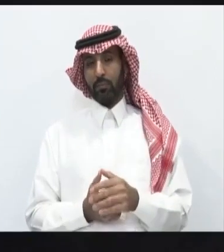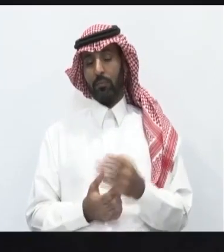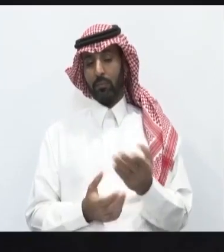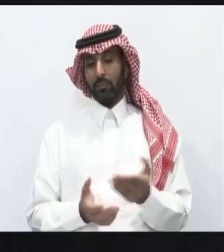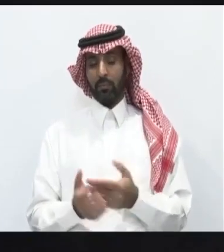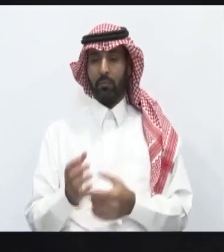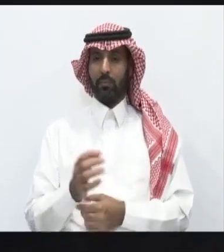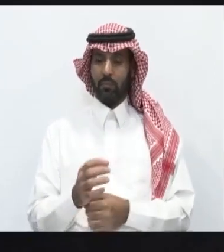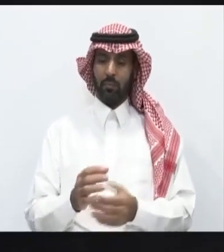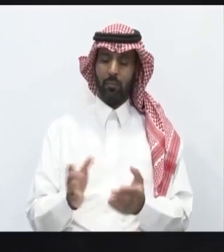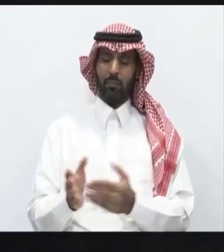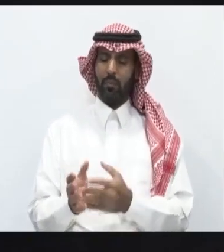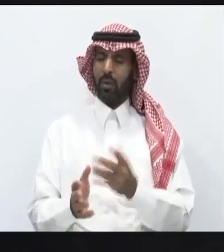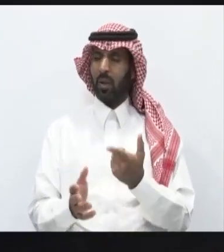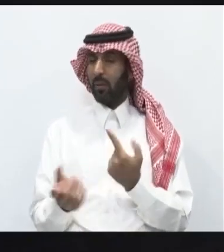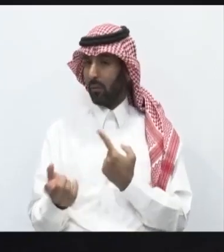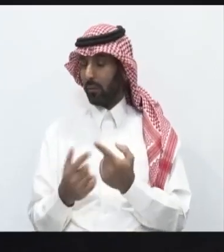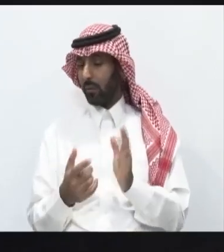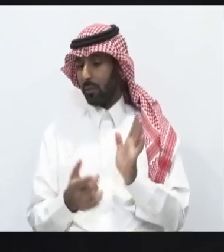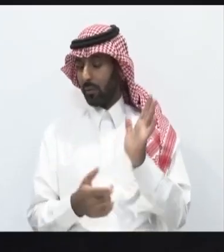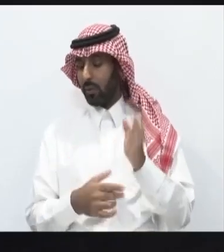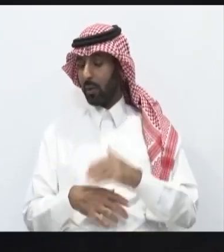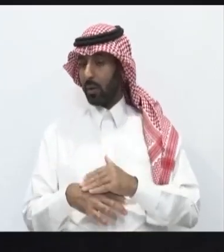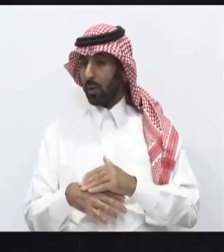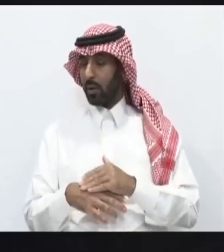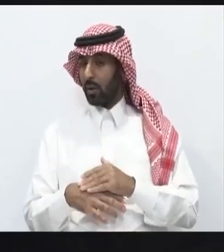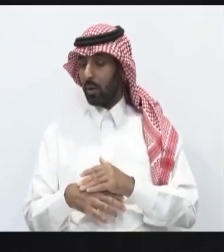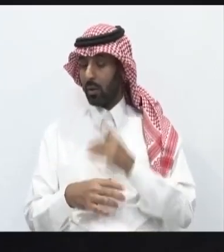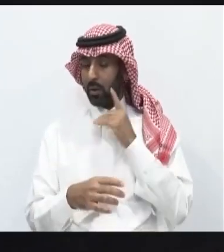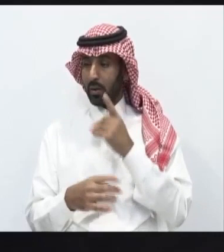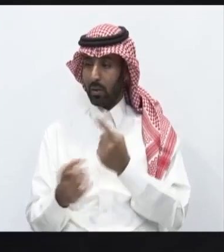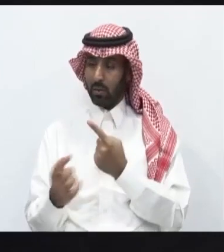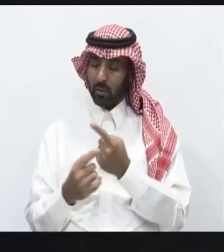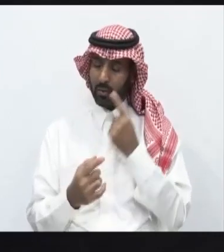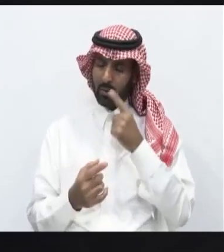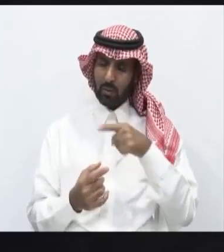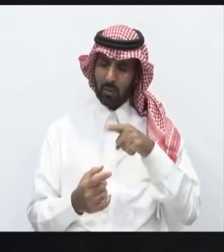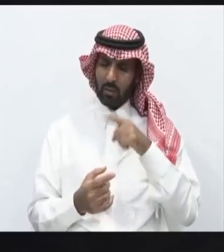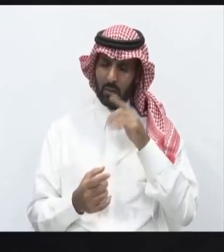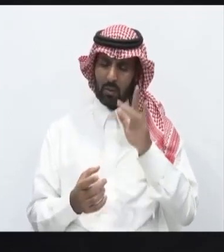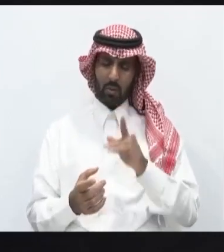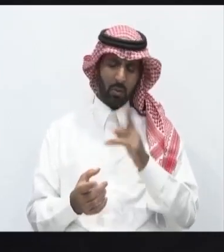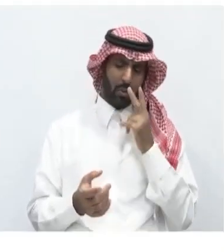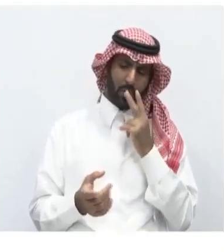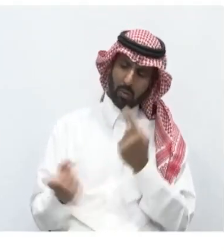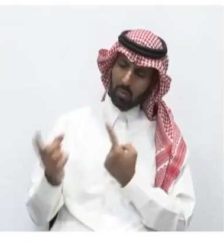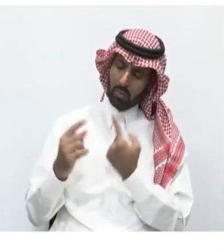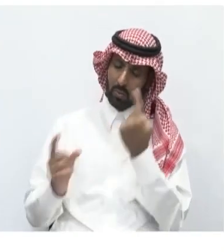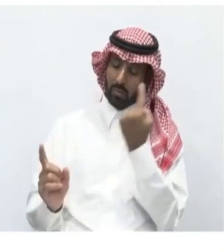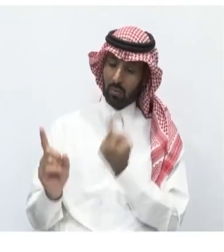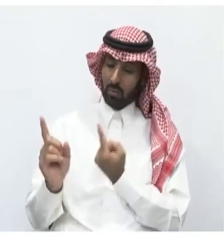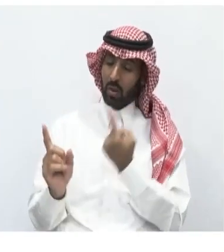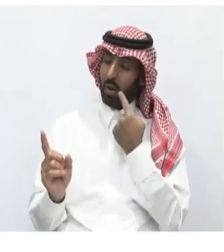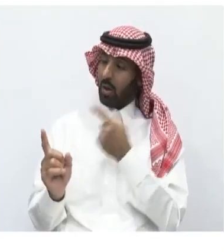attendant and the passenger and how he was mistaken. He took the wrong seat and he was arguing. And